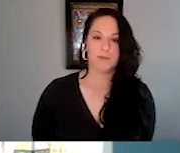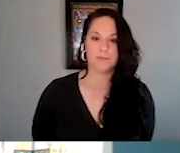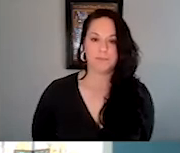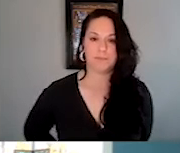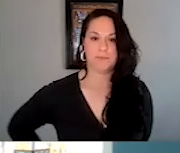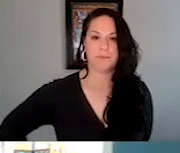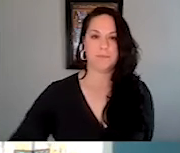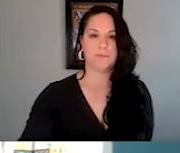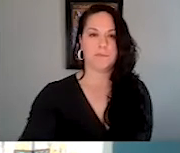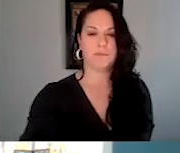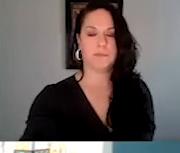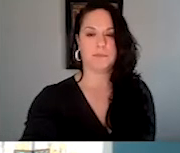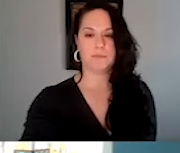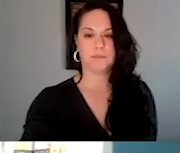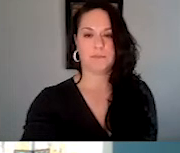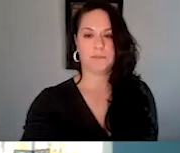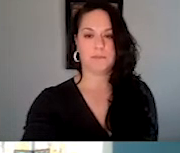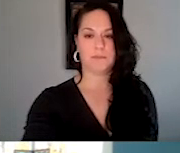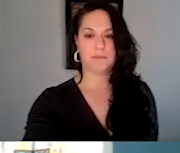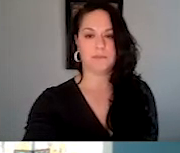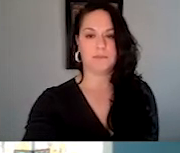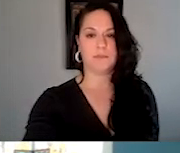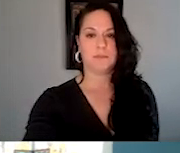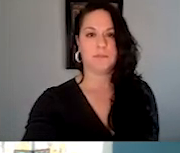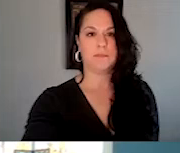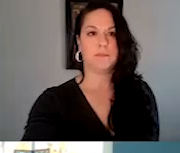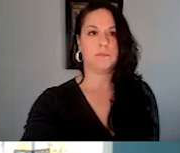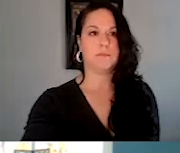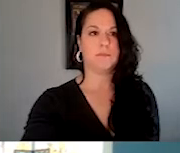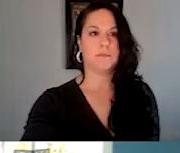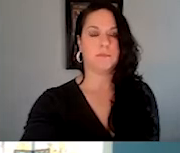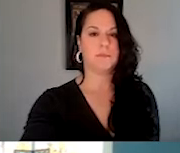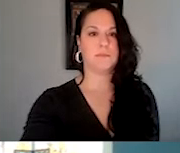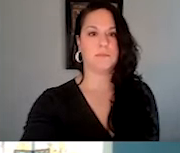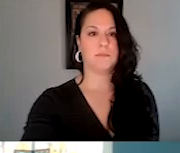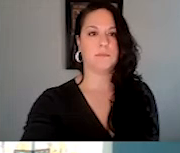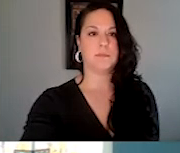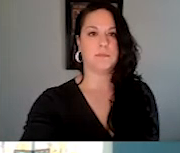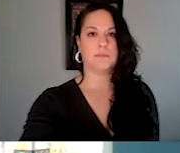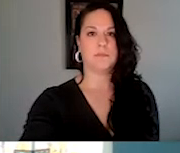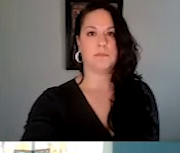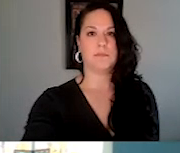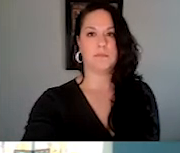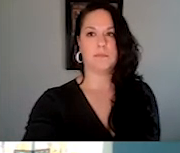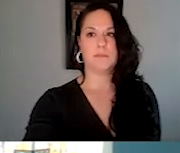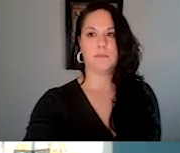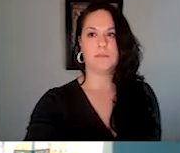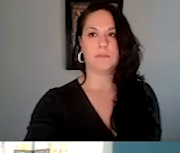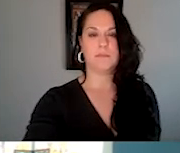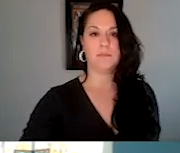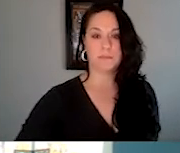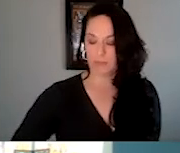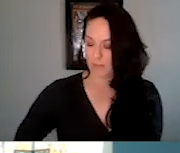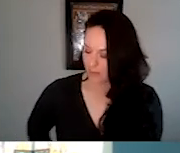tools and the data and all the information that Christina raised on how would you do this? If you're going to really do